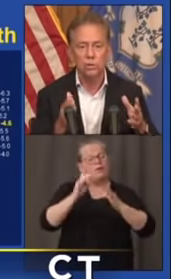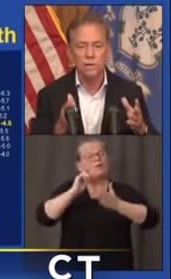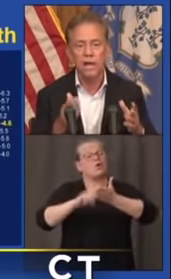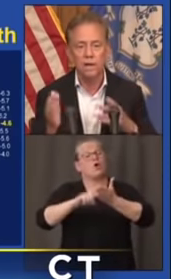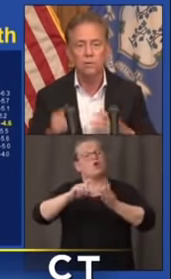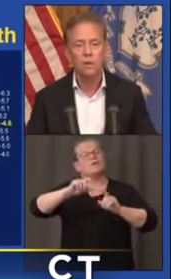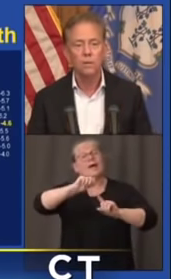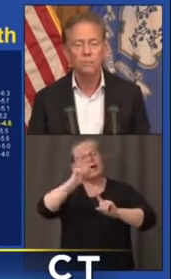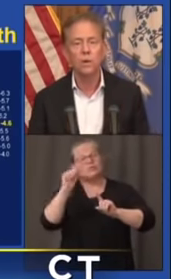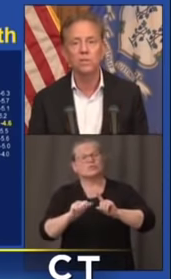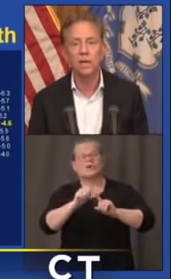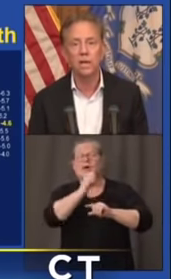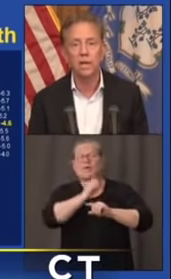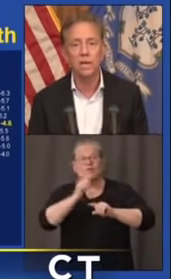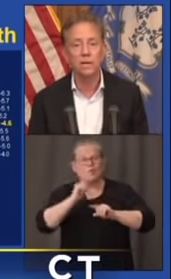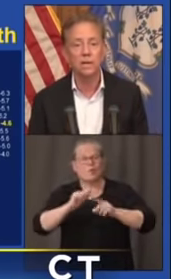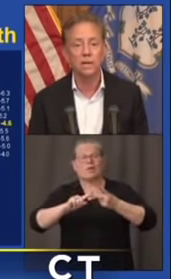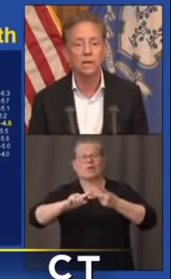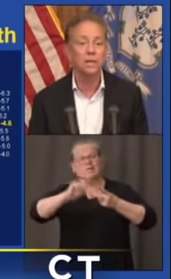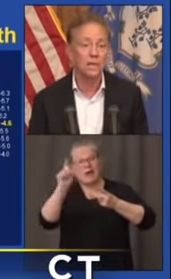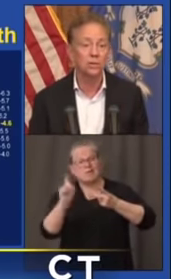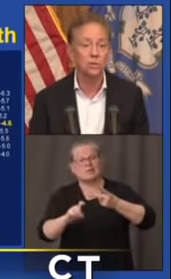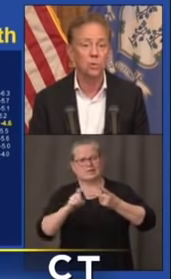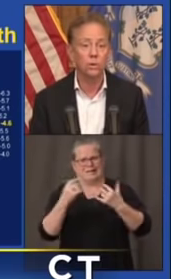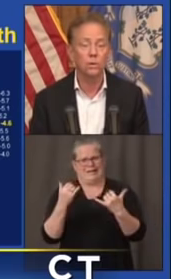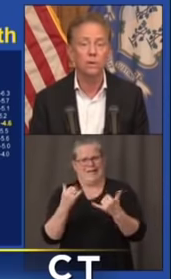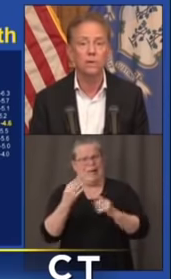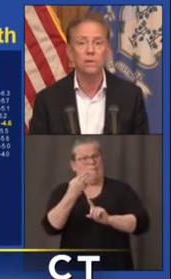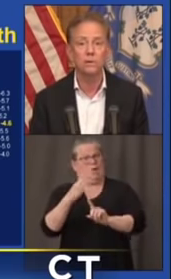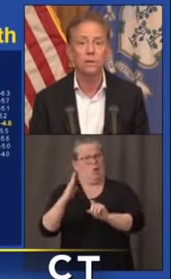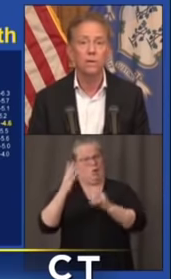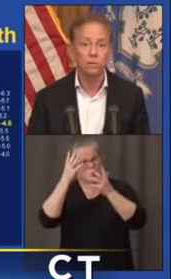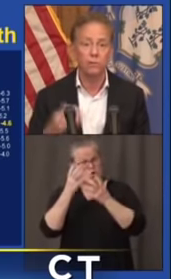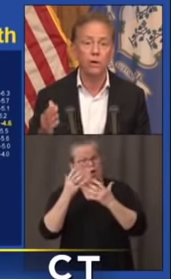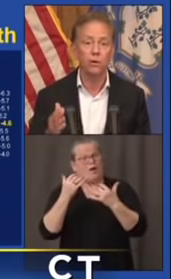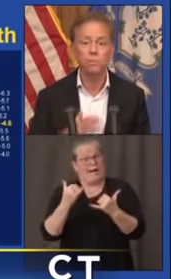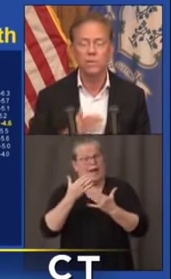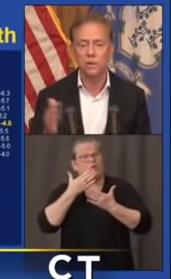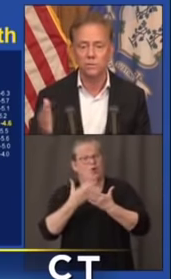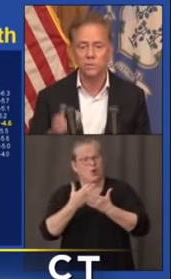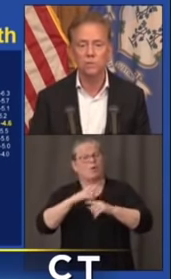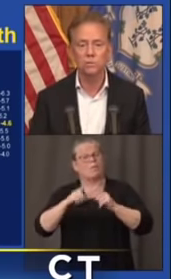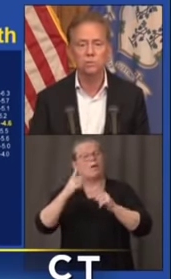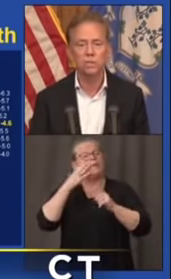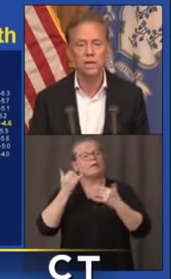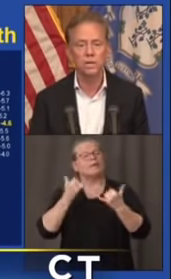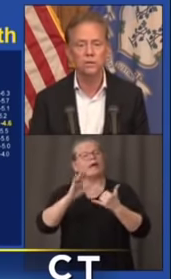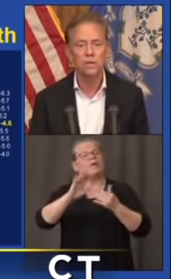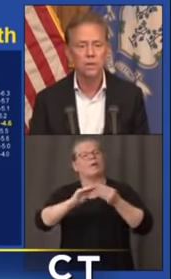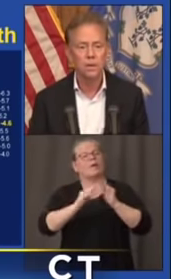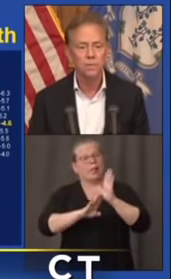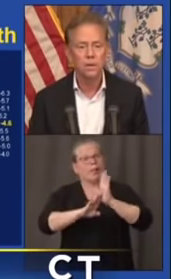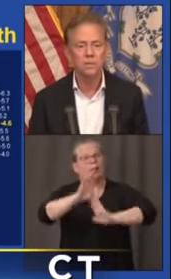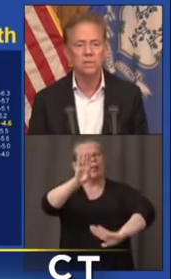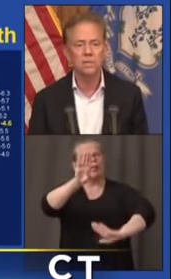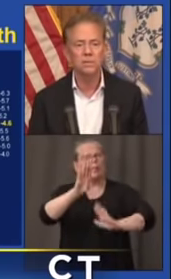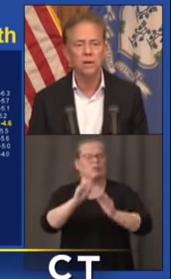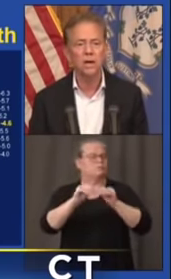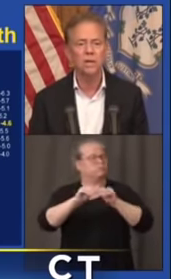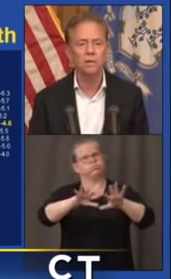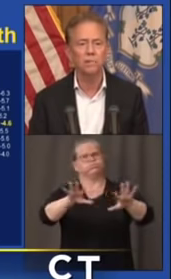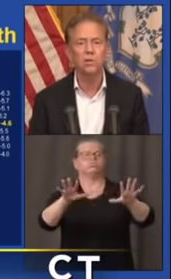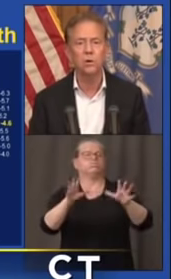good now, probably take a hit in the next quarter given the flare-ups there. So this will change. But it gives